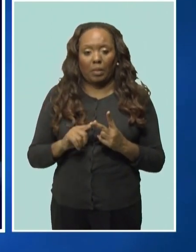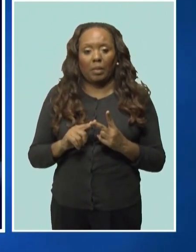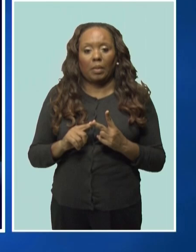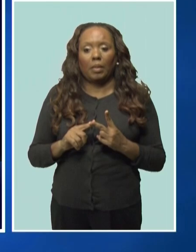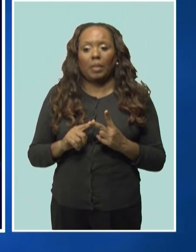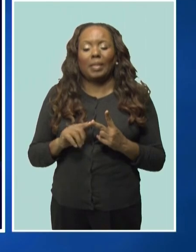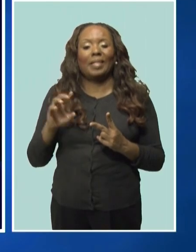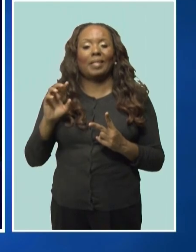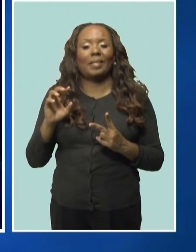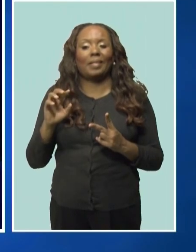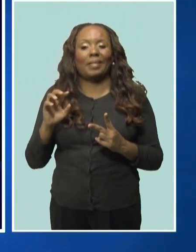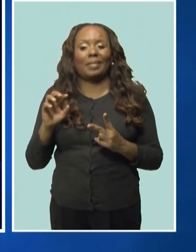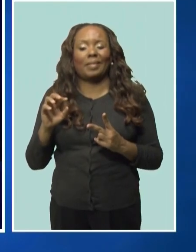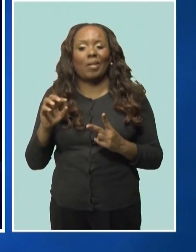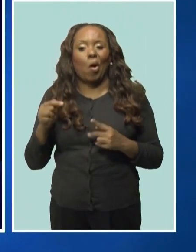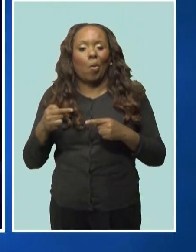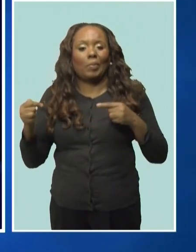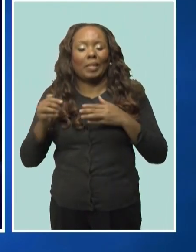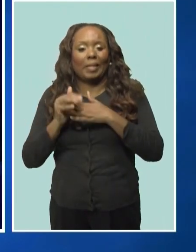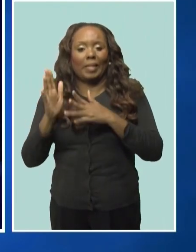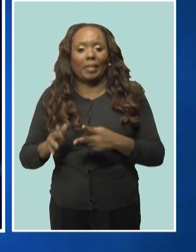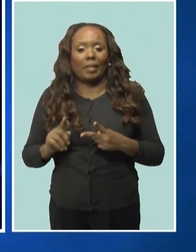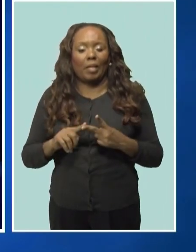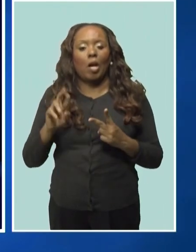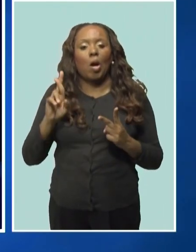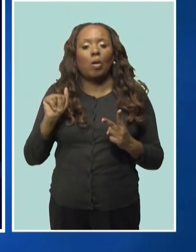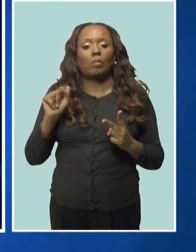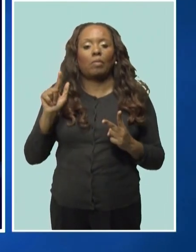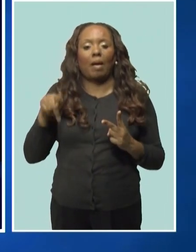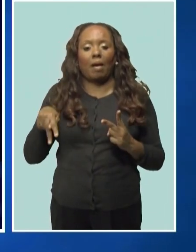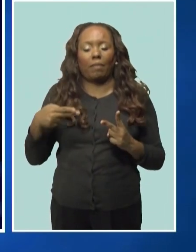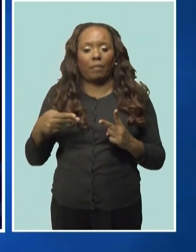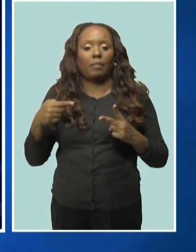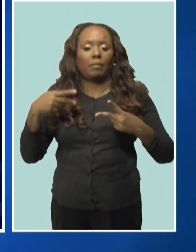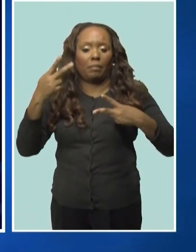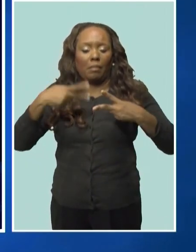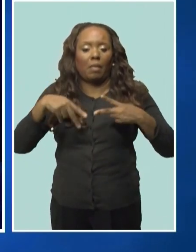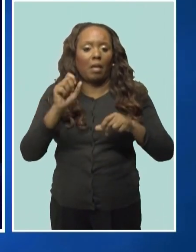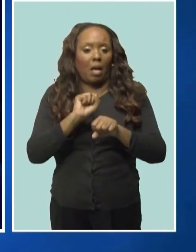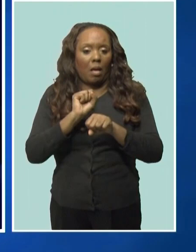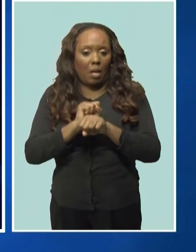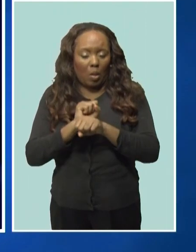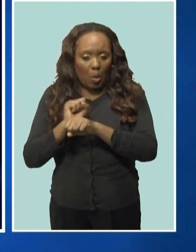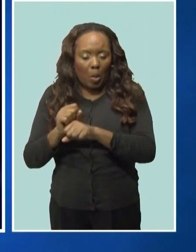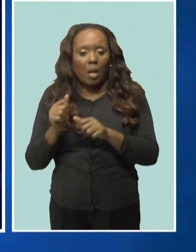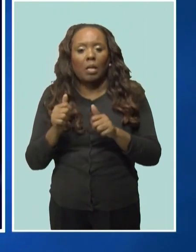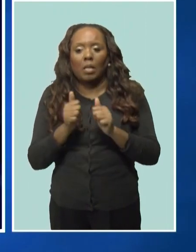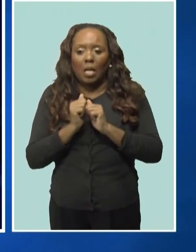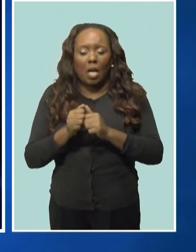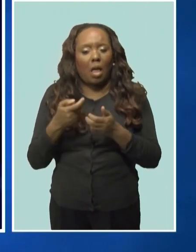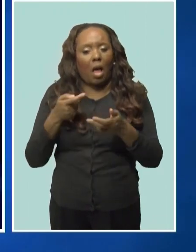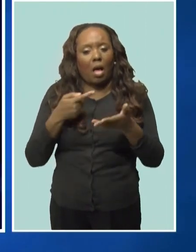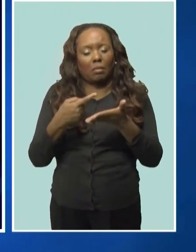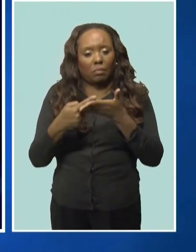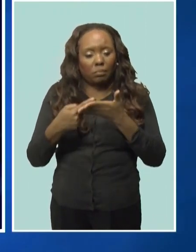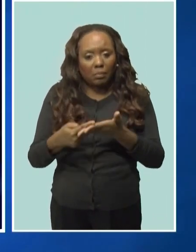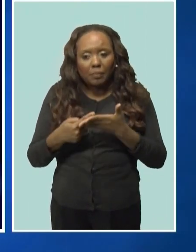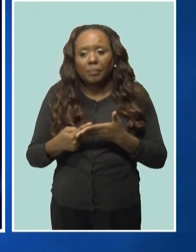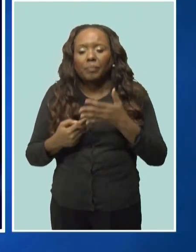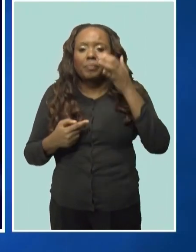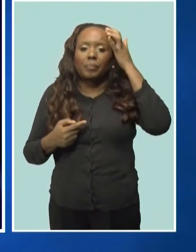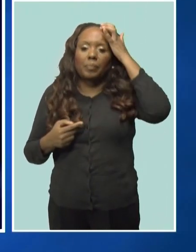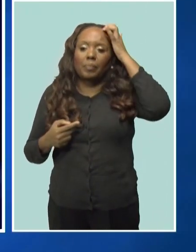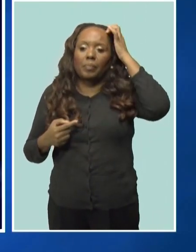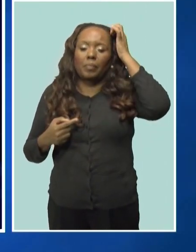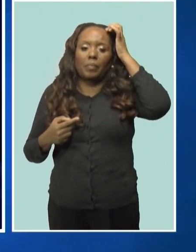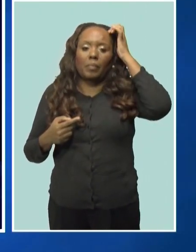negotiate and to come to some kind of publicly palatable conclusion that essentially avoids the references to